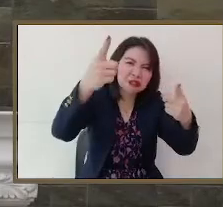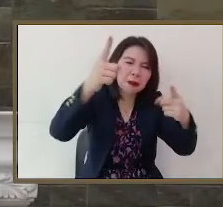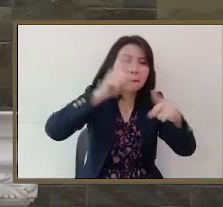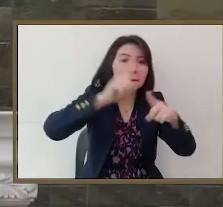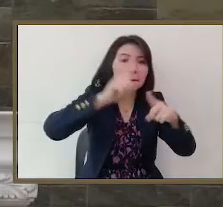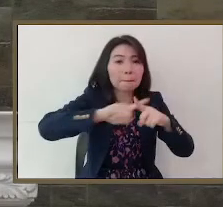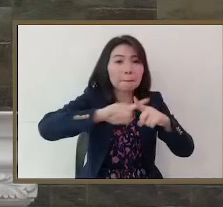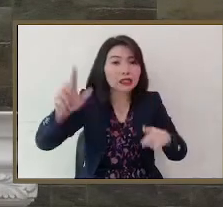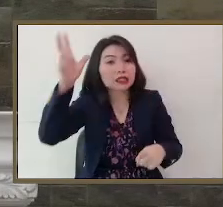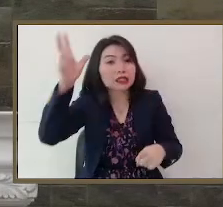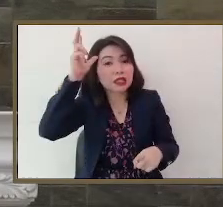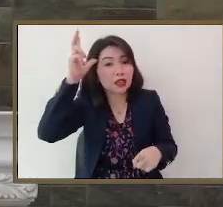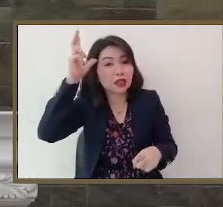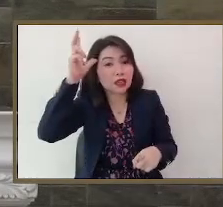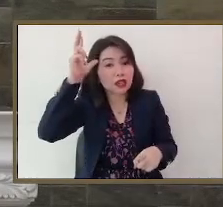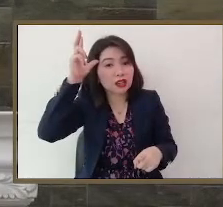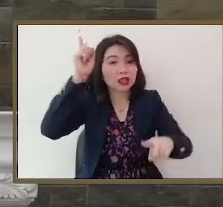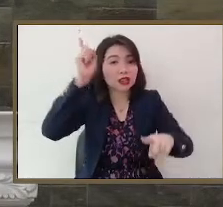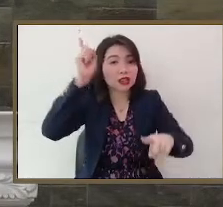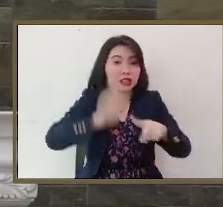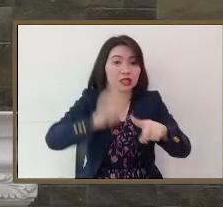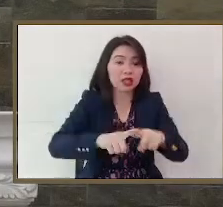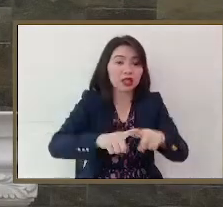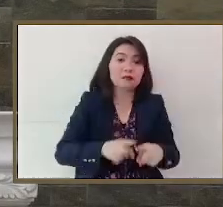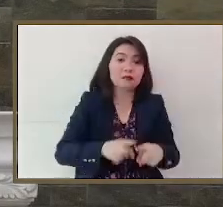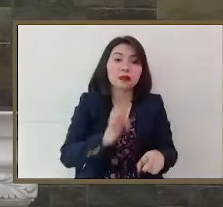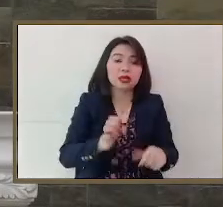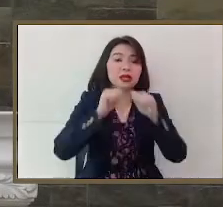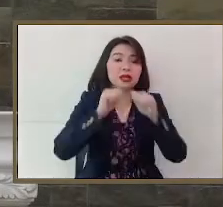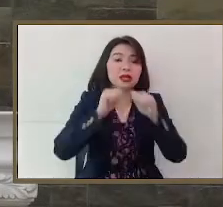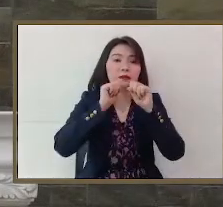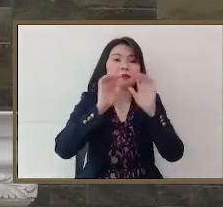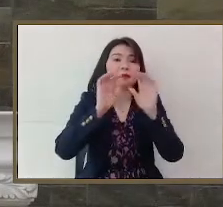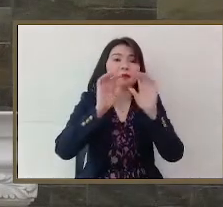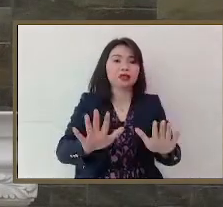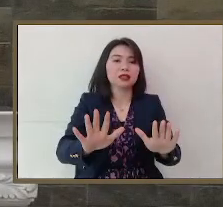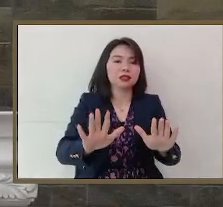but evil will never be blessed.